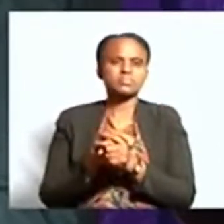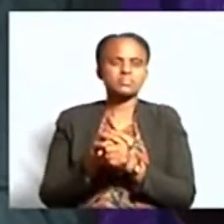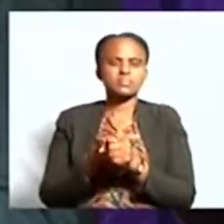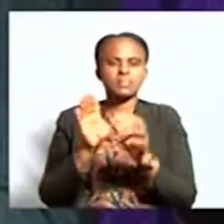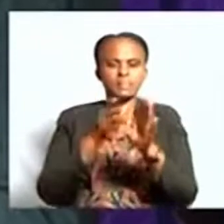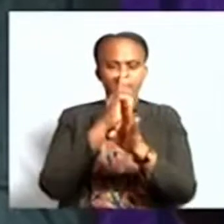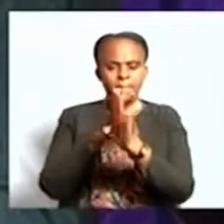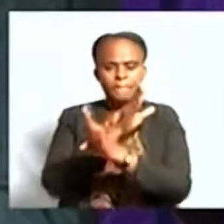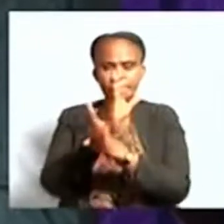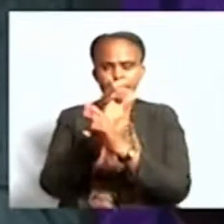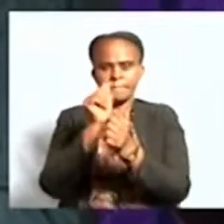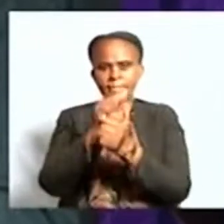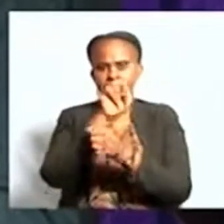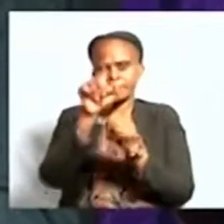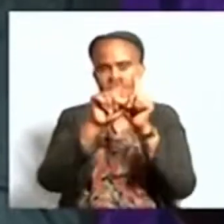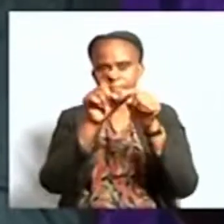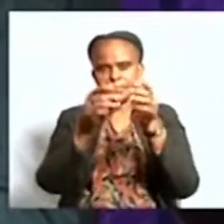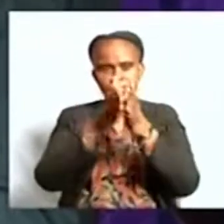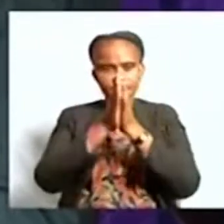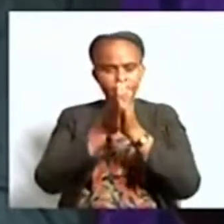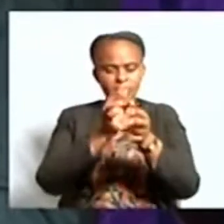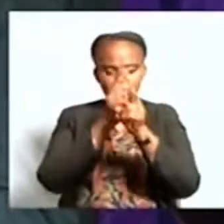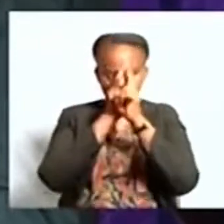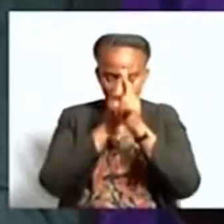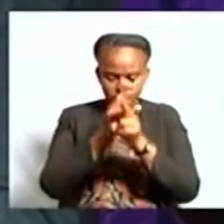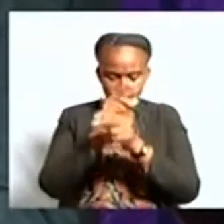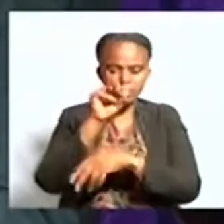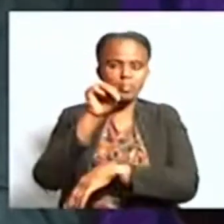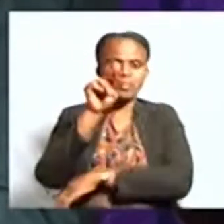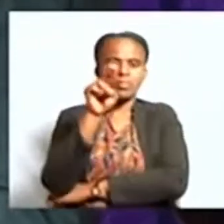relating to the question asked by Honorable Mukosa,